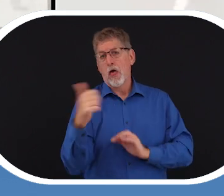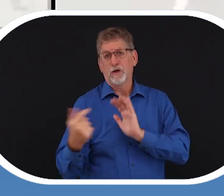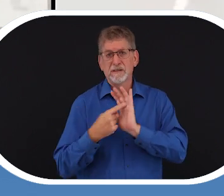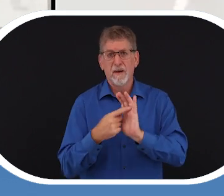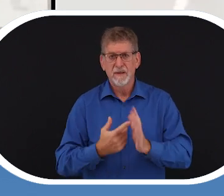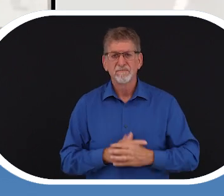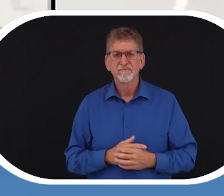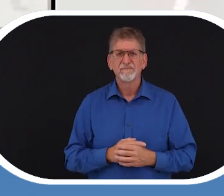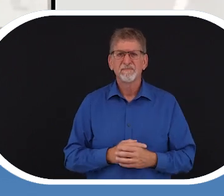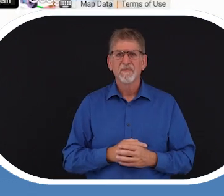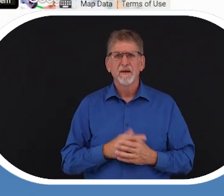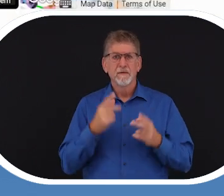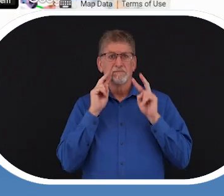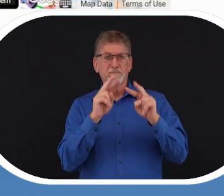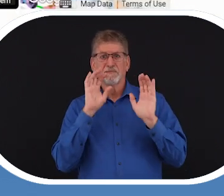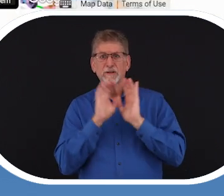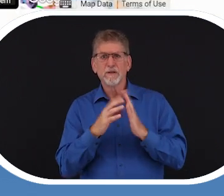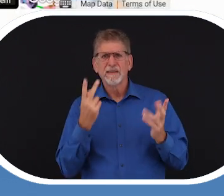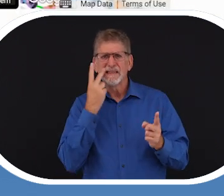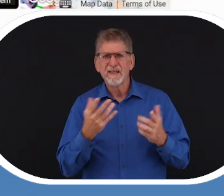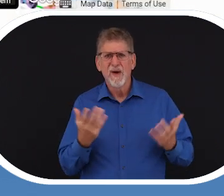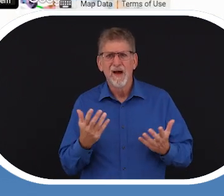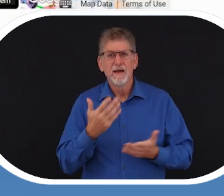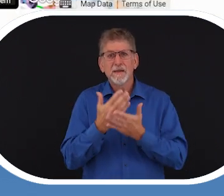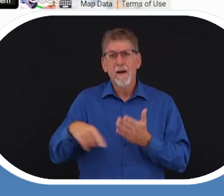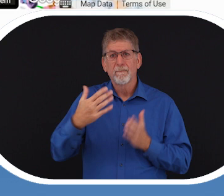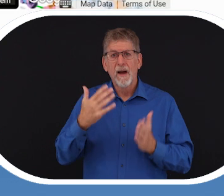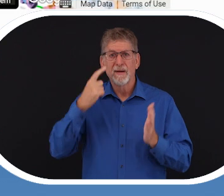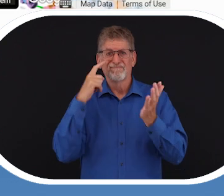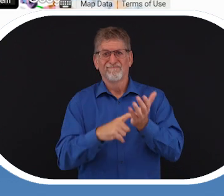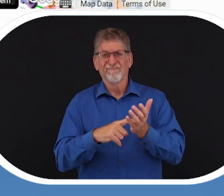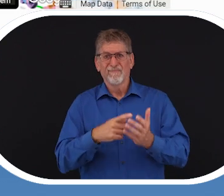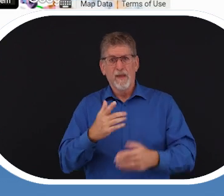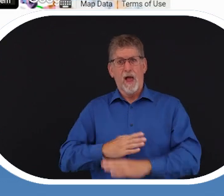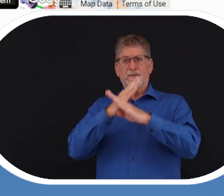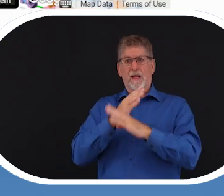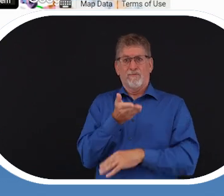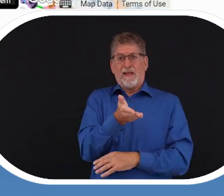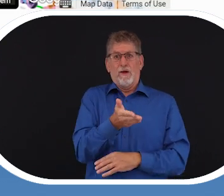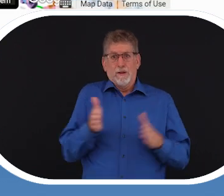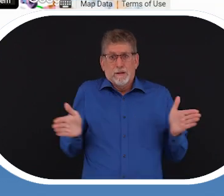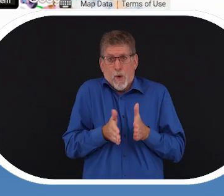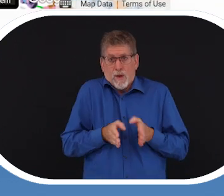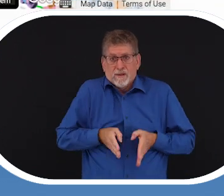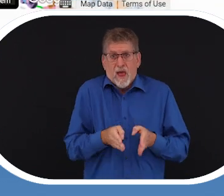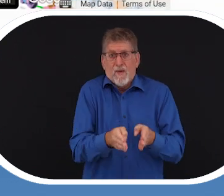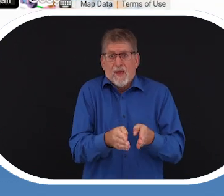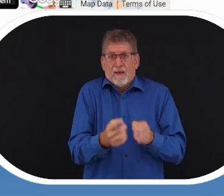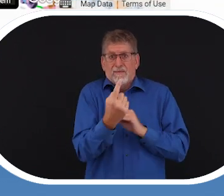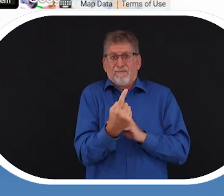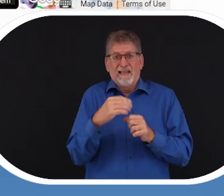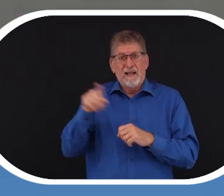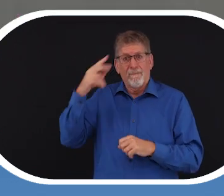potentially tags. Here's another example. What do you see? Well, some of you may have